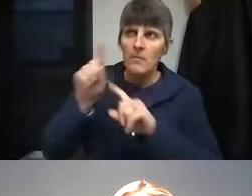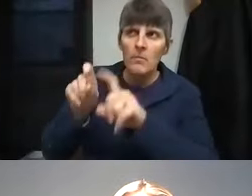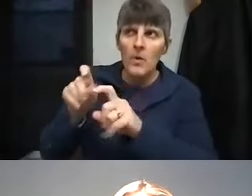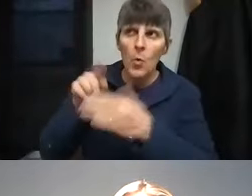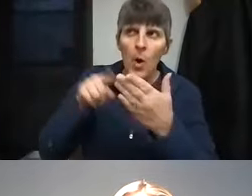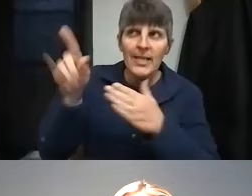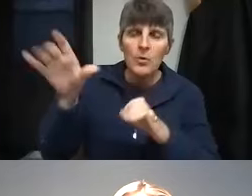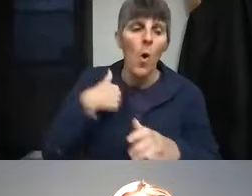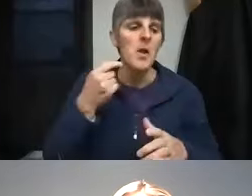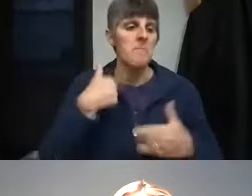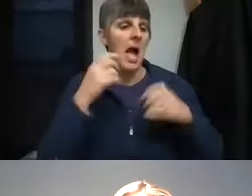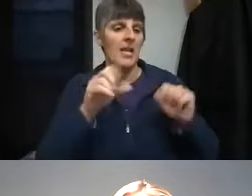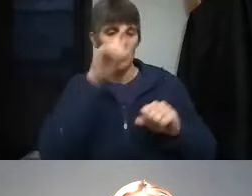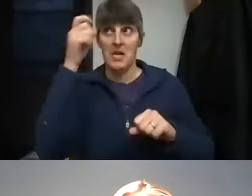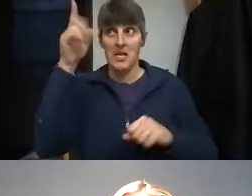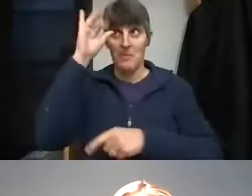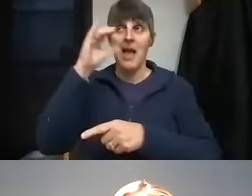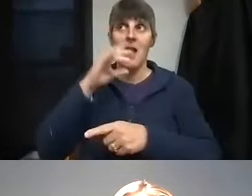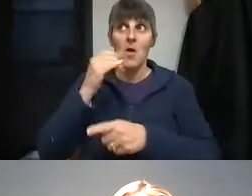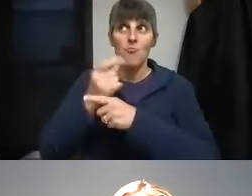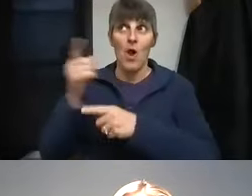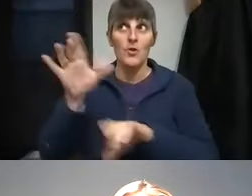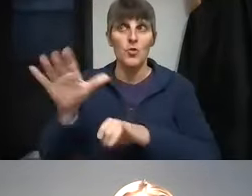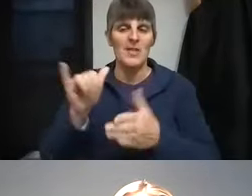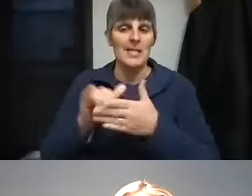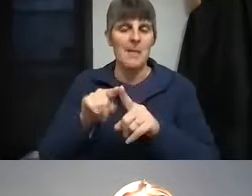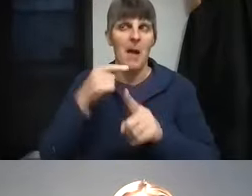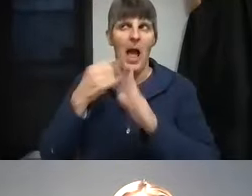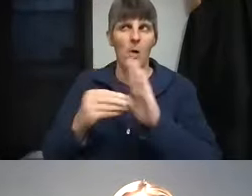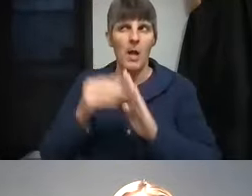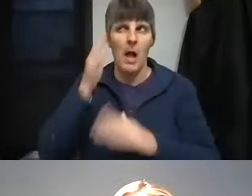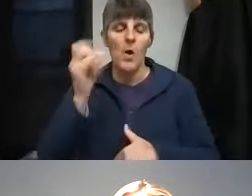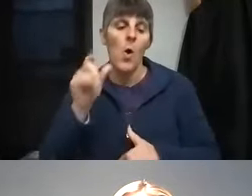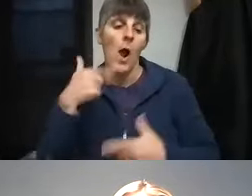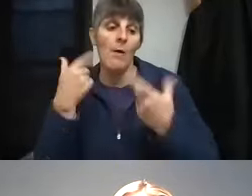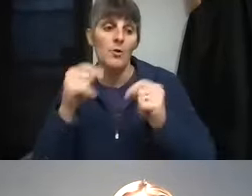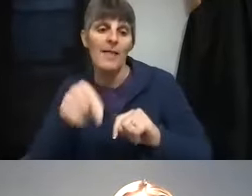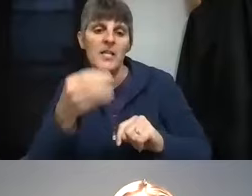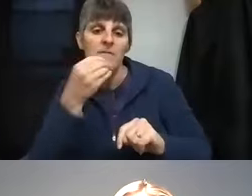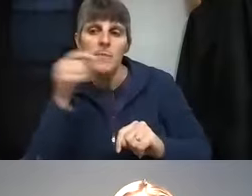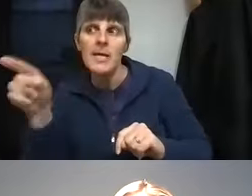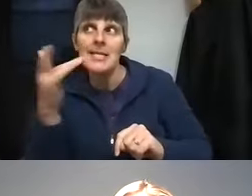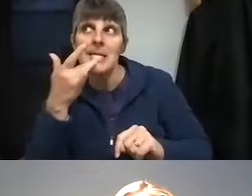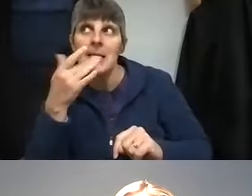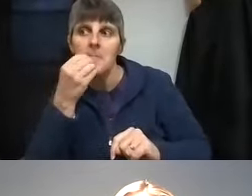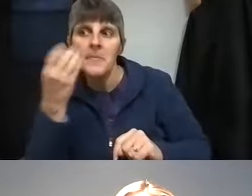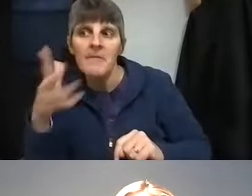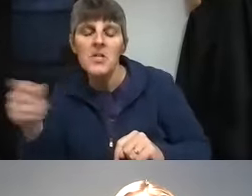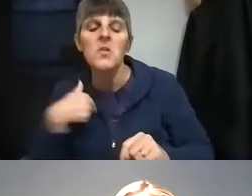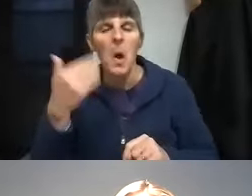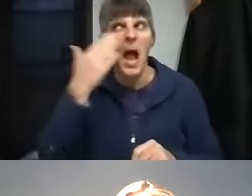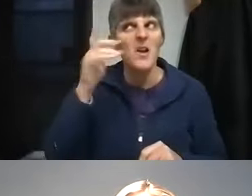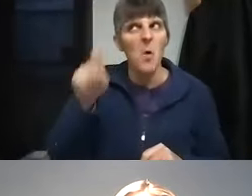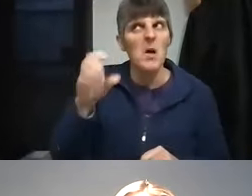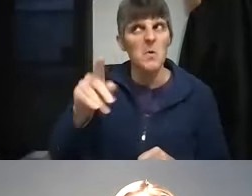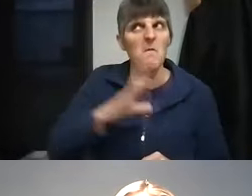like, okay, I can do it because my older brother's doing it, now I'm going to do it. Or I'm going to try this food because I see my older brother trying it, so I know it's got to